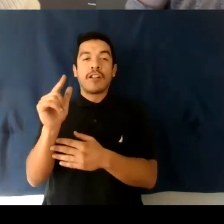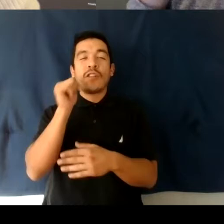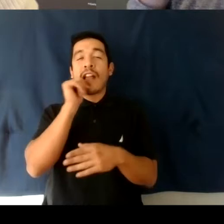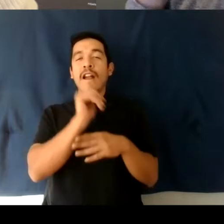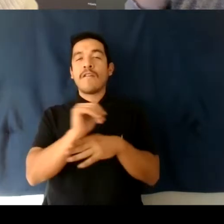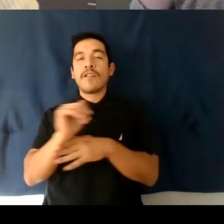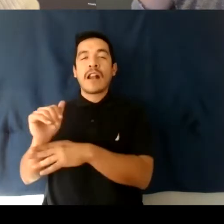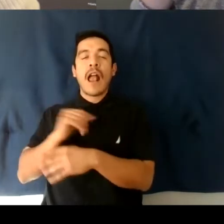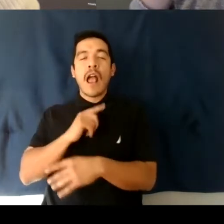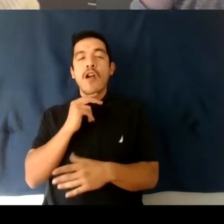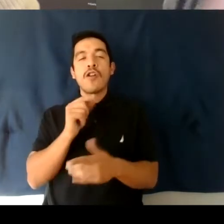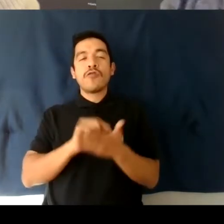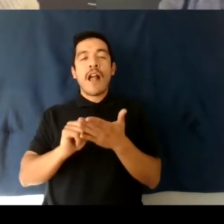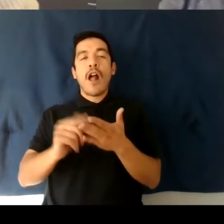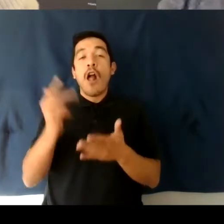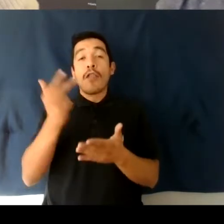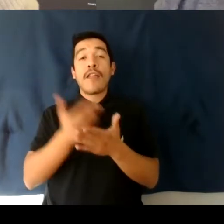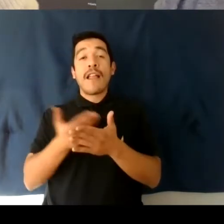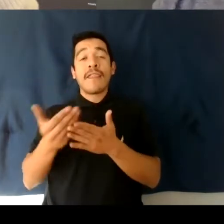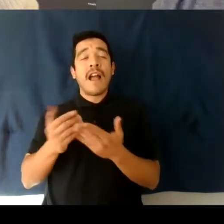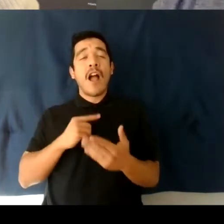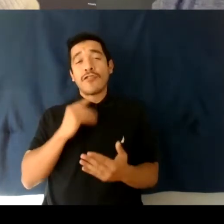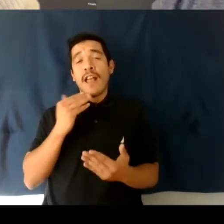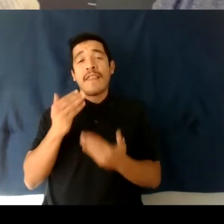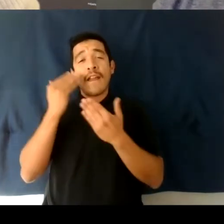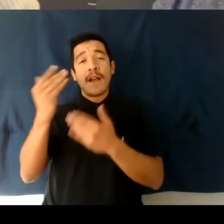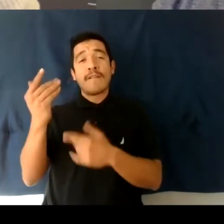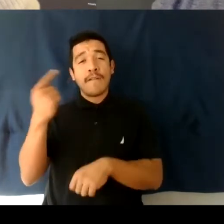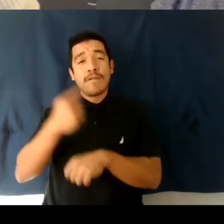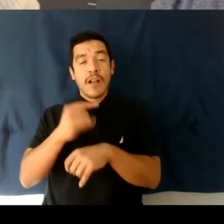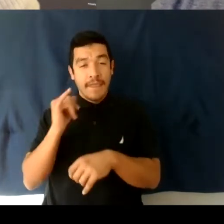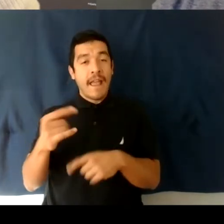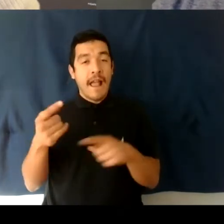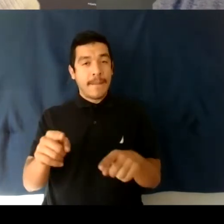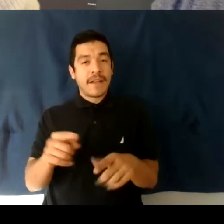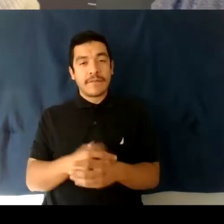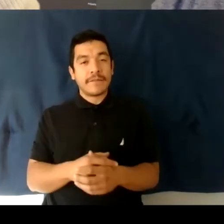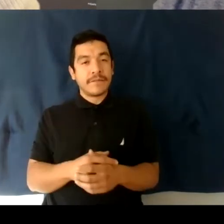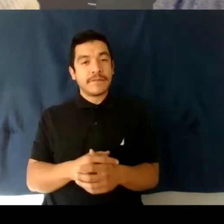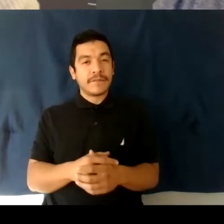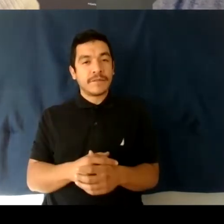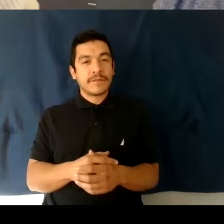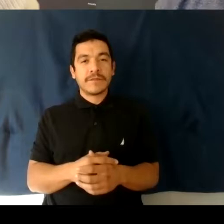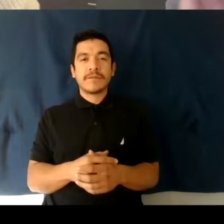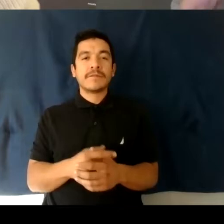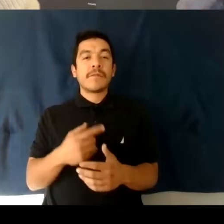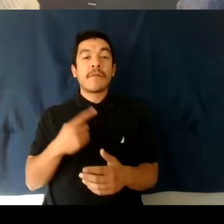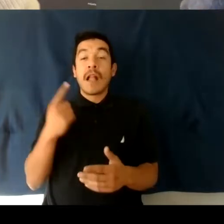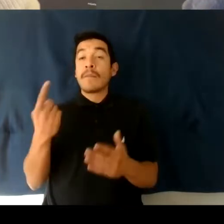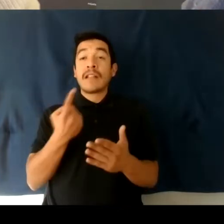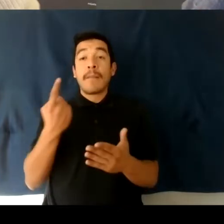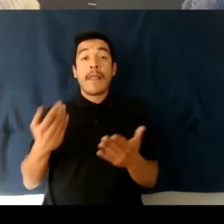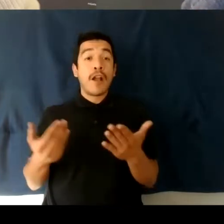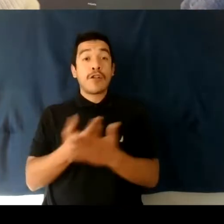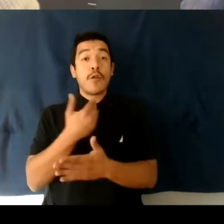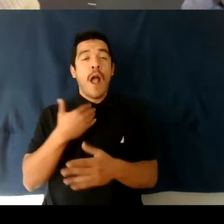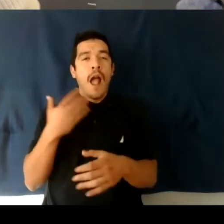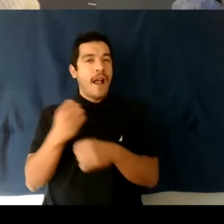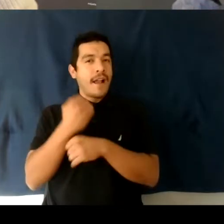three things that I was really grateful for that happened that day. But something new that I started doing that I got the idea from TikTok.